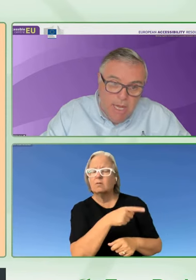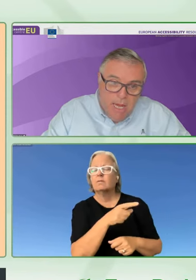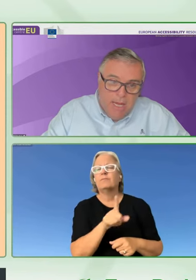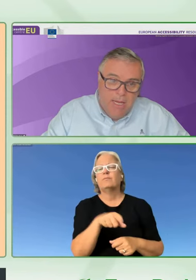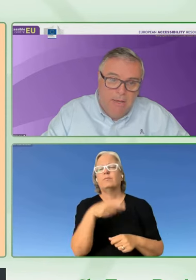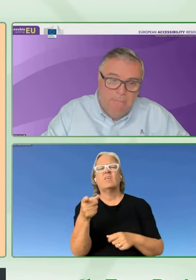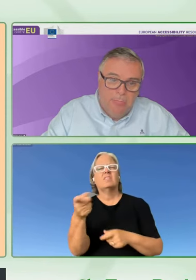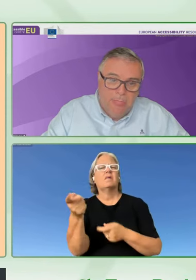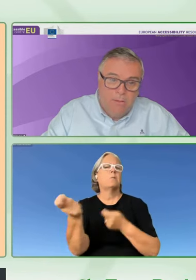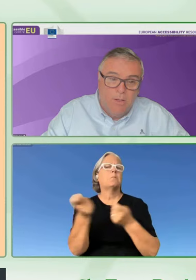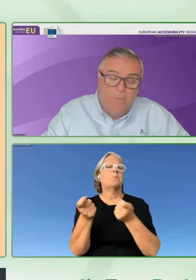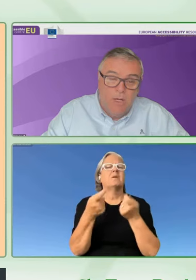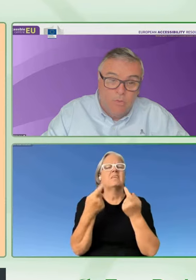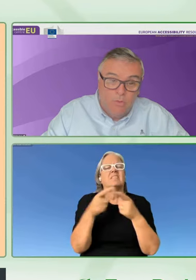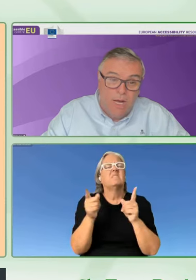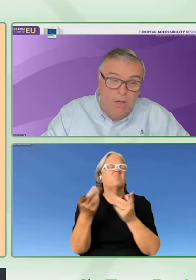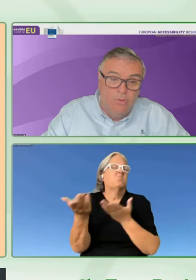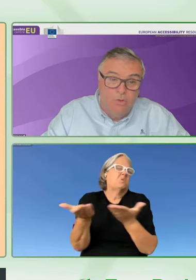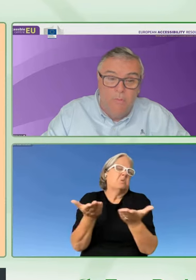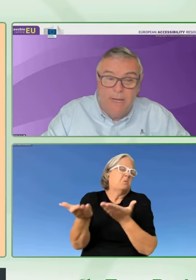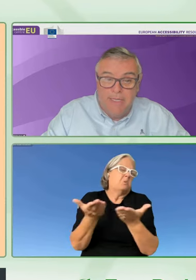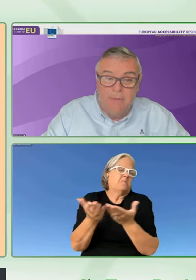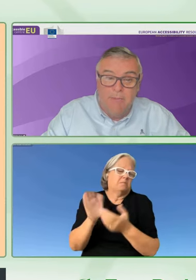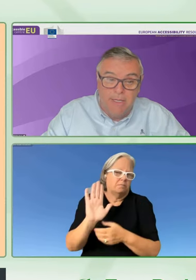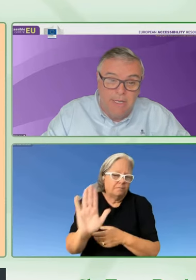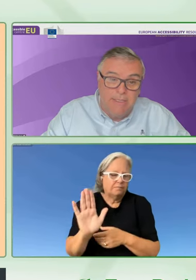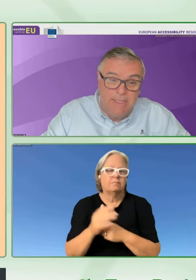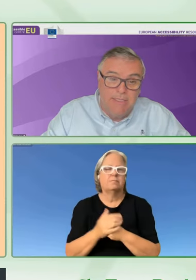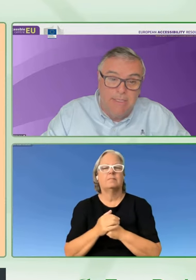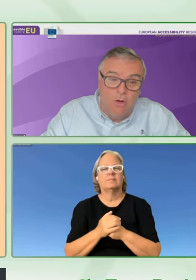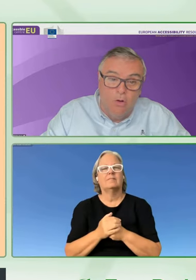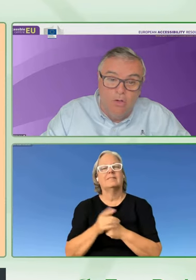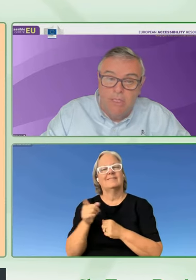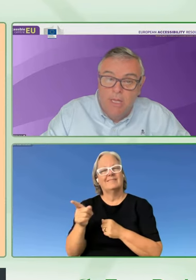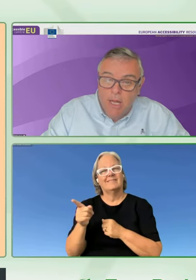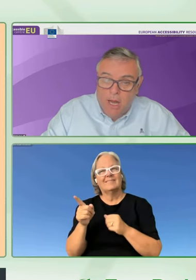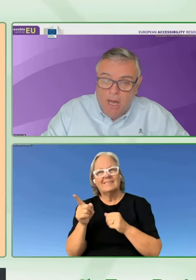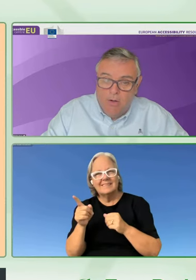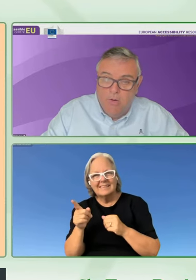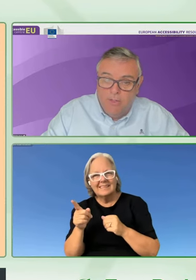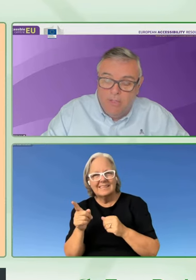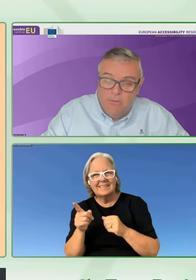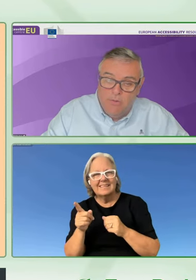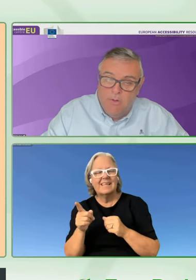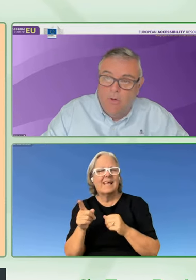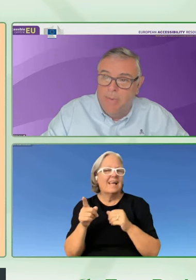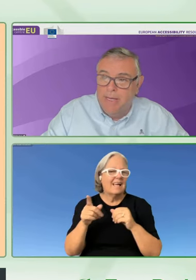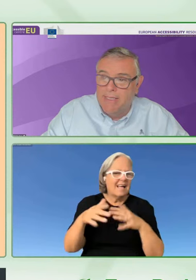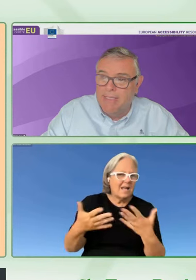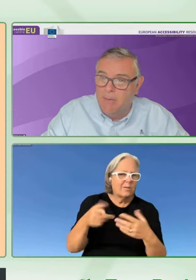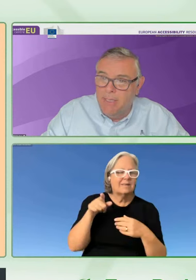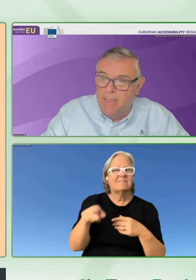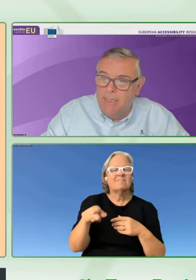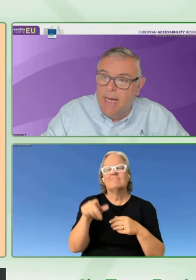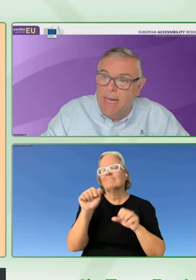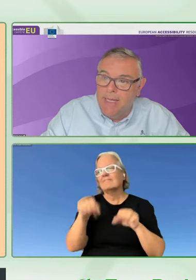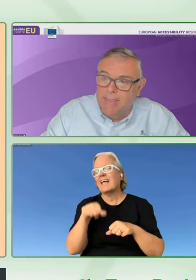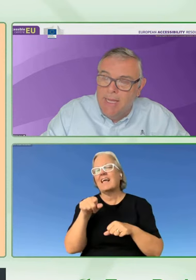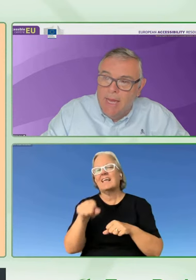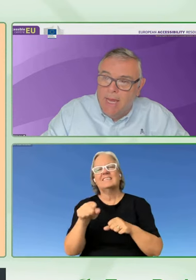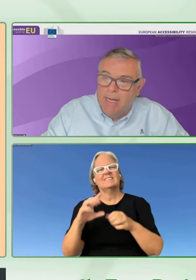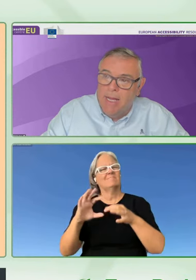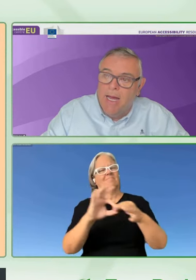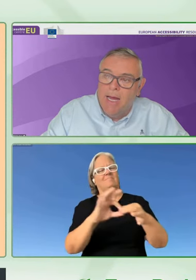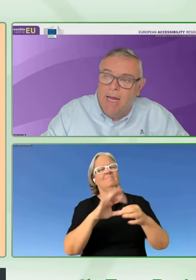services to how to manage emergency calls according to the European Accessibility